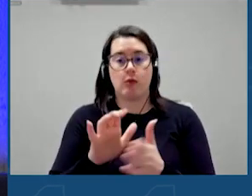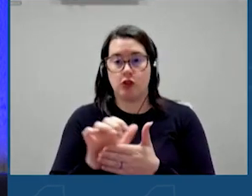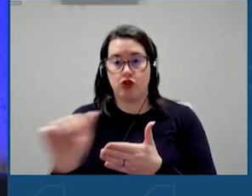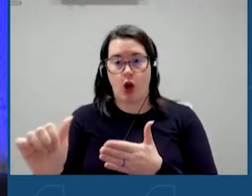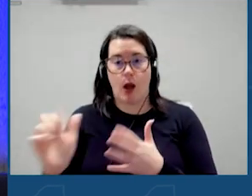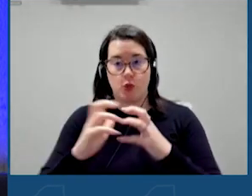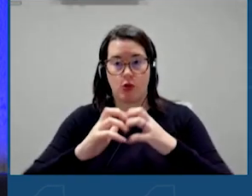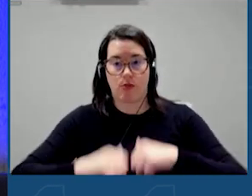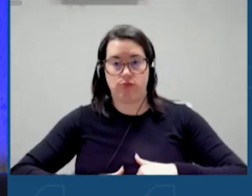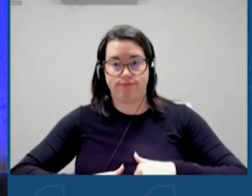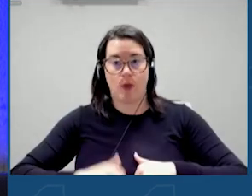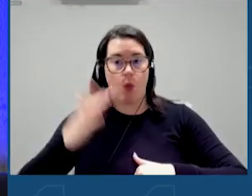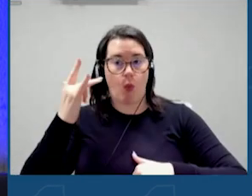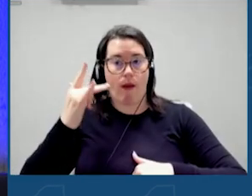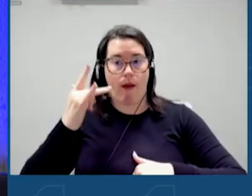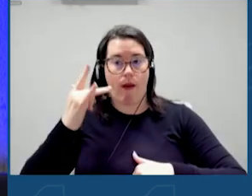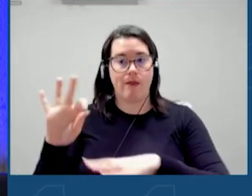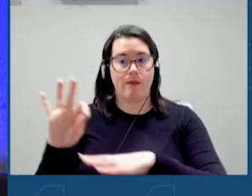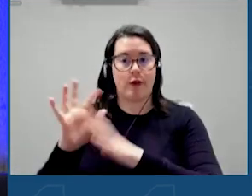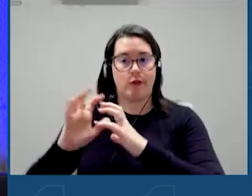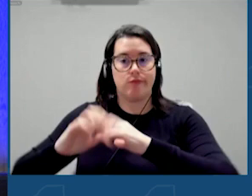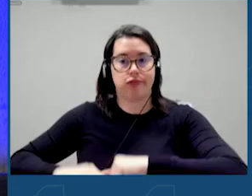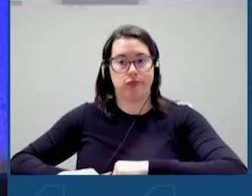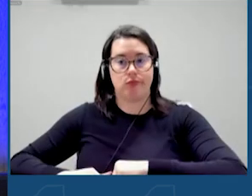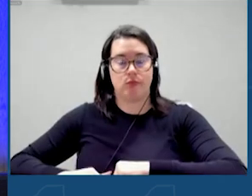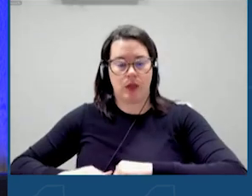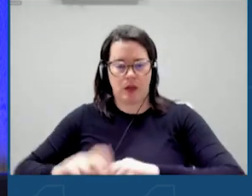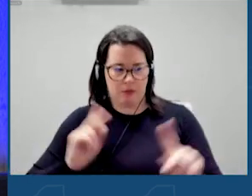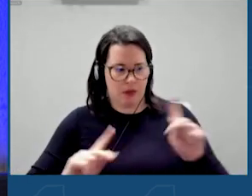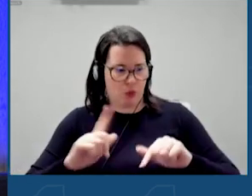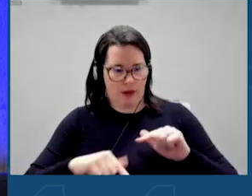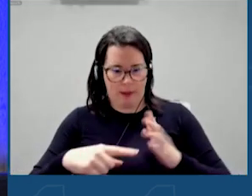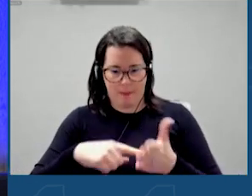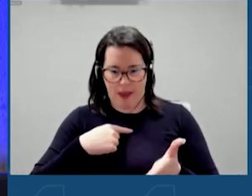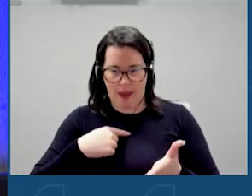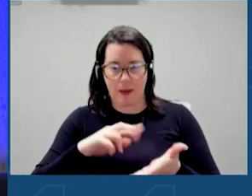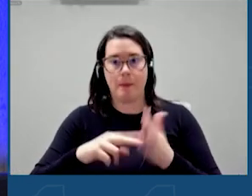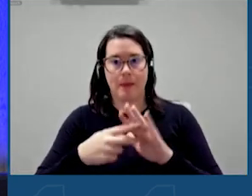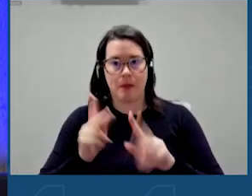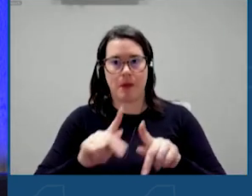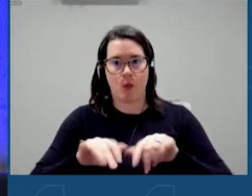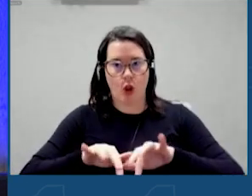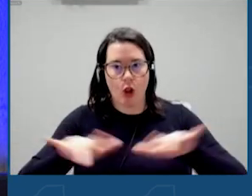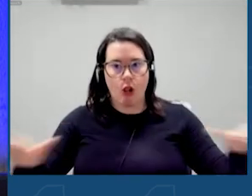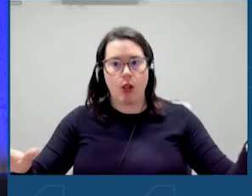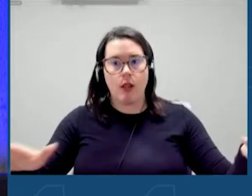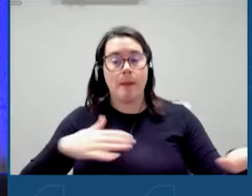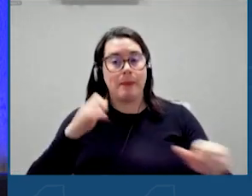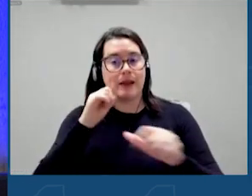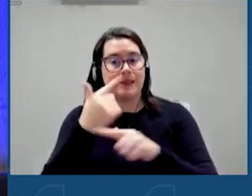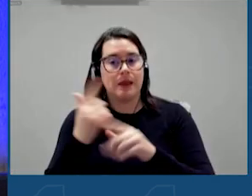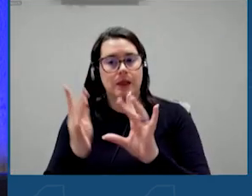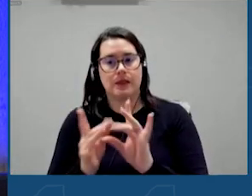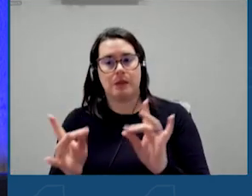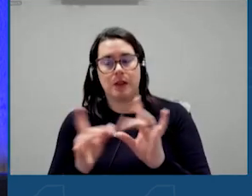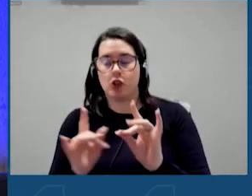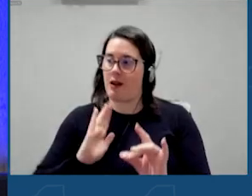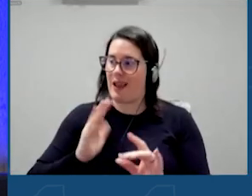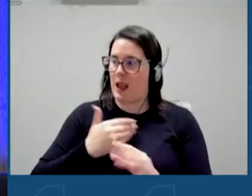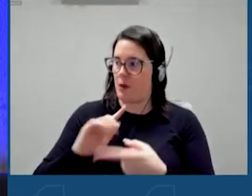anymore, so they scattered. The most common phrase from my siblings and their friends and everybody